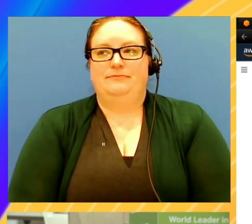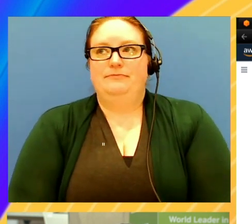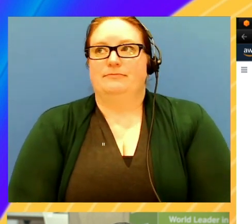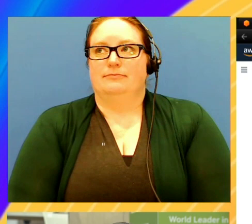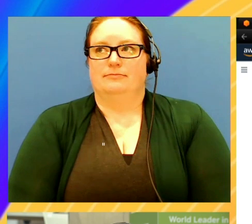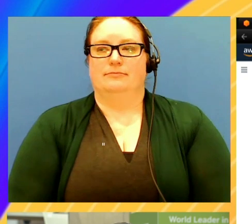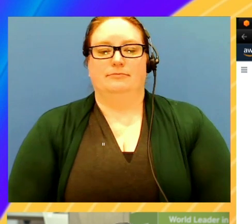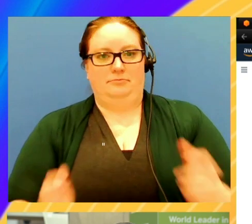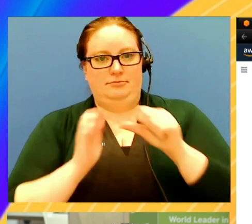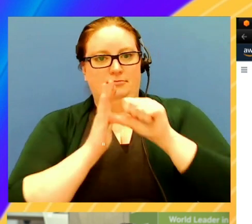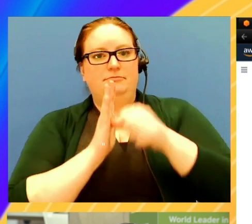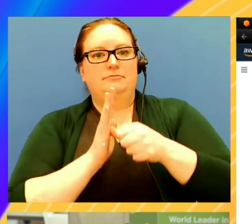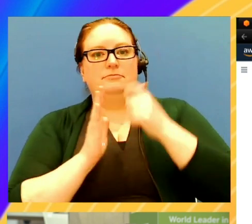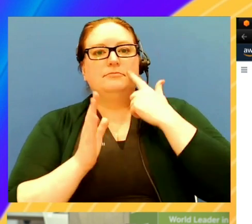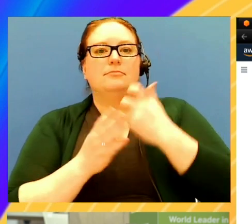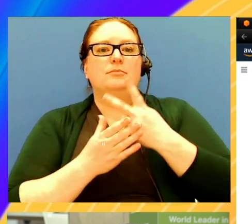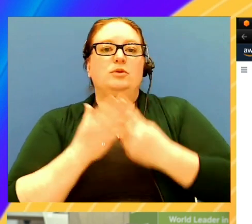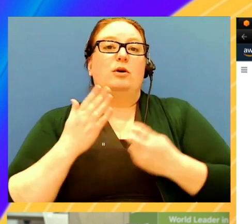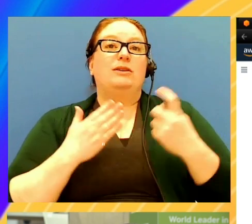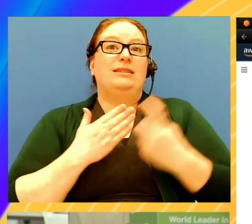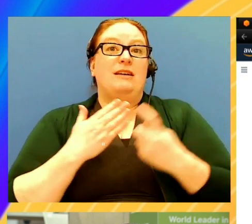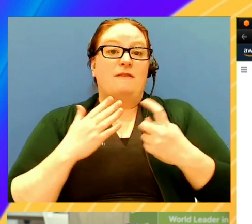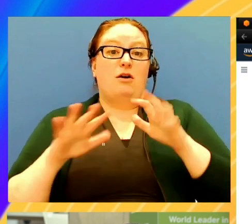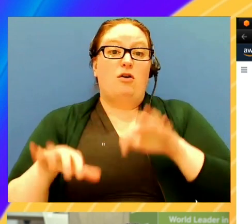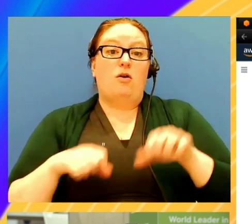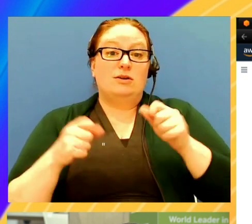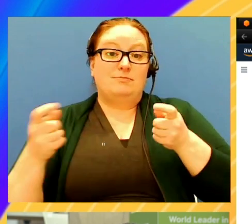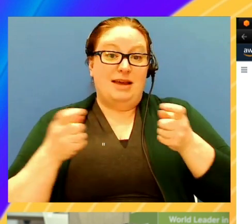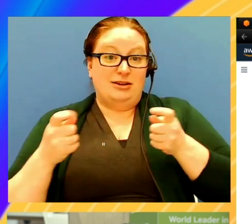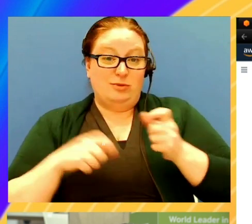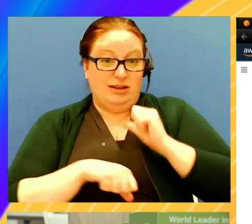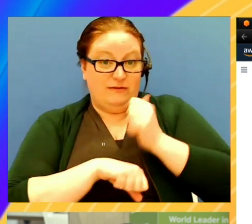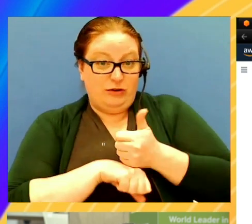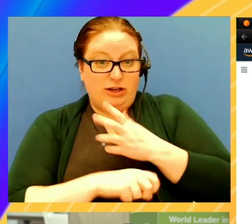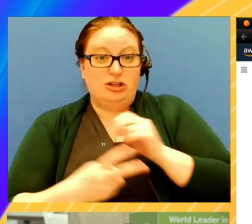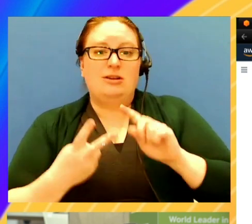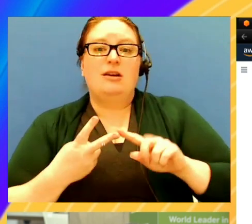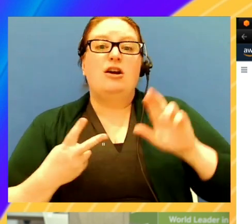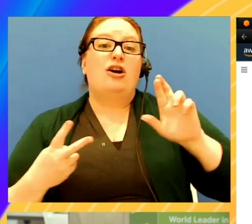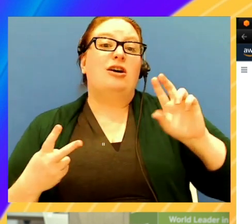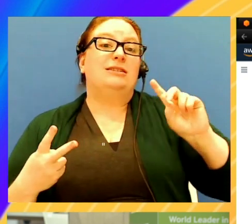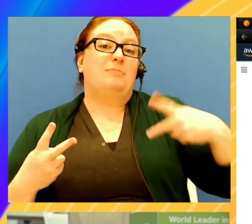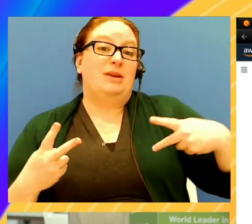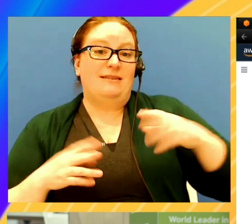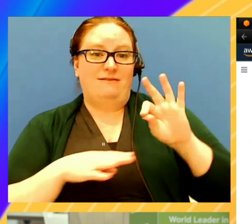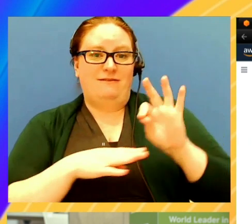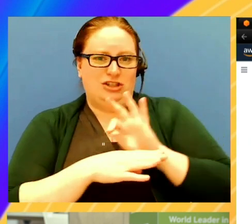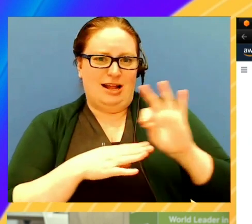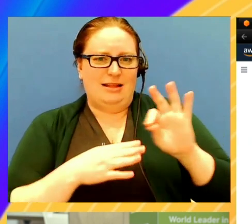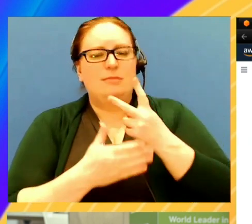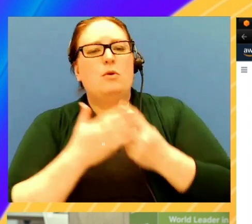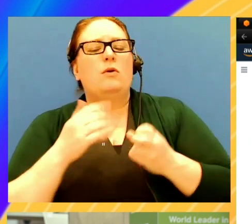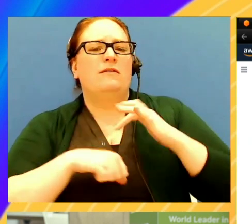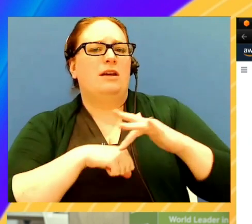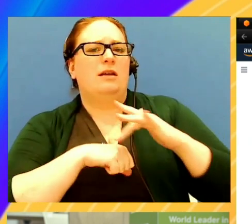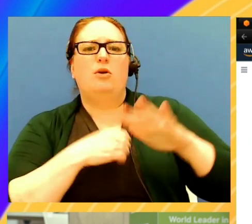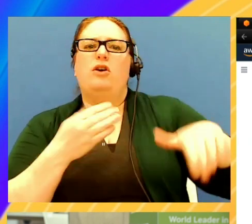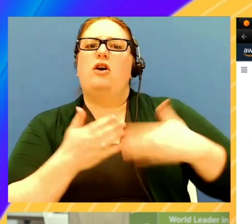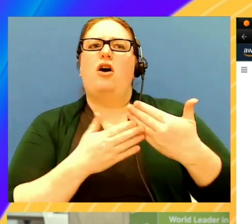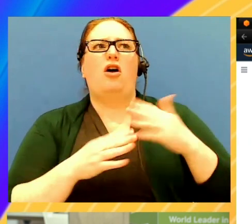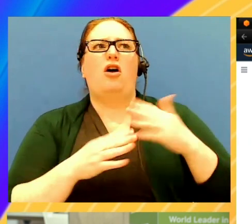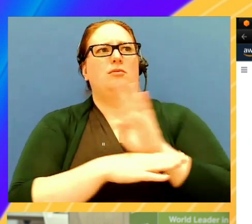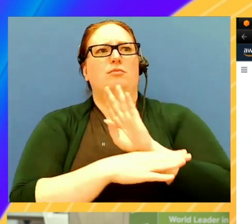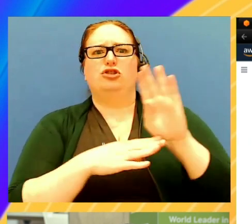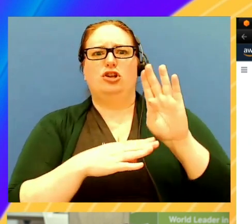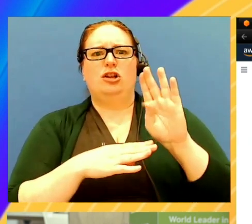to highlight this because both default host management configuration as well as this RDP functionality, they're available in all commercial regions as well as